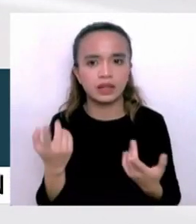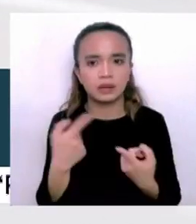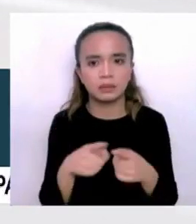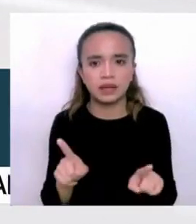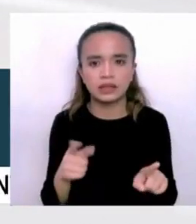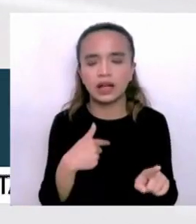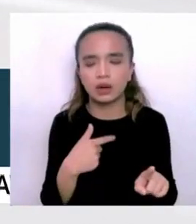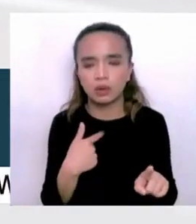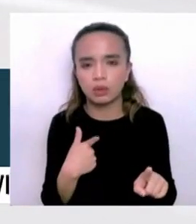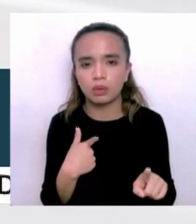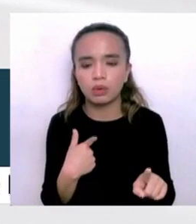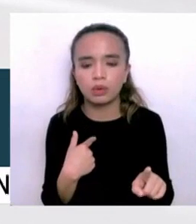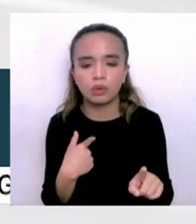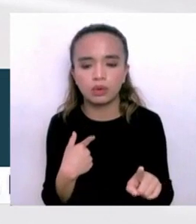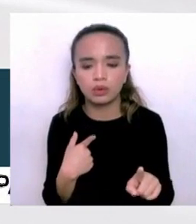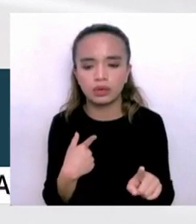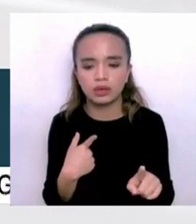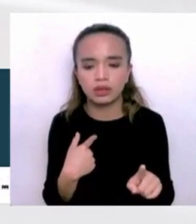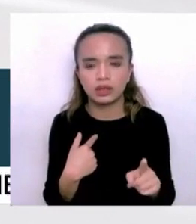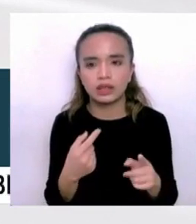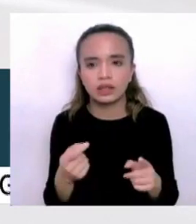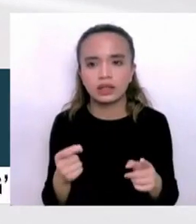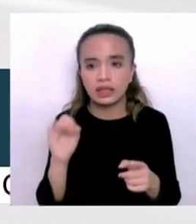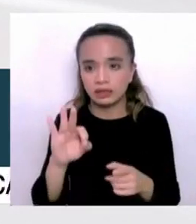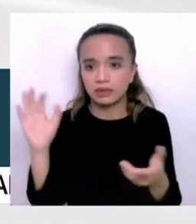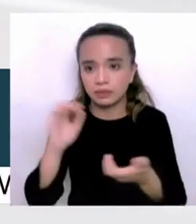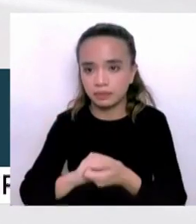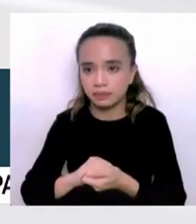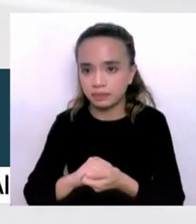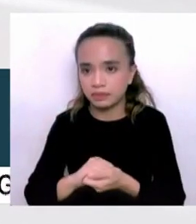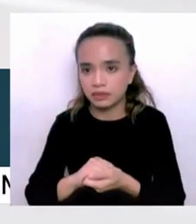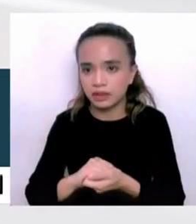be, if not Rizalito David, I would want to be with